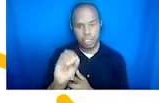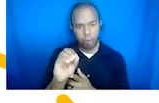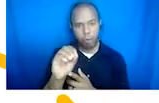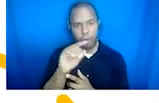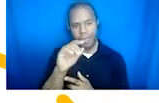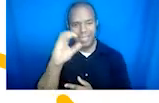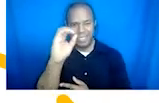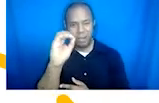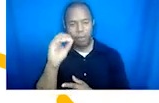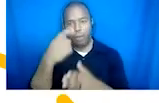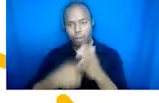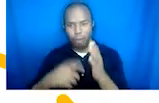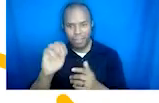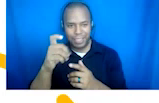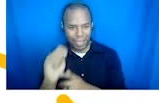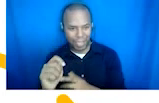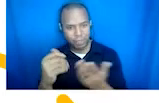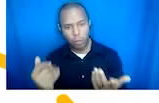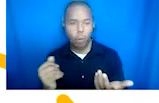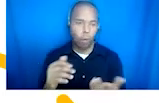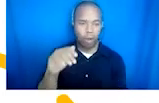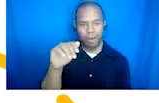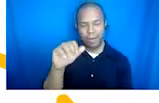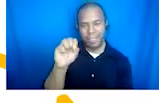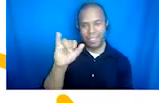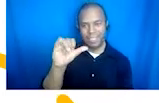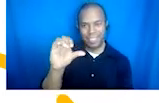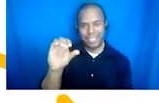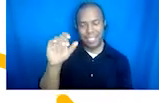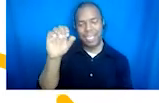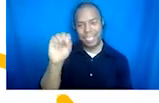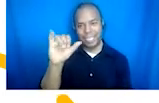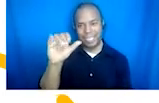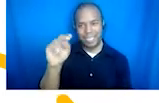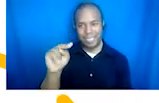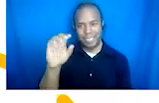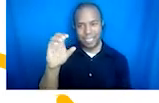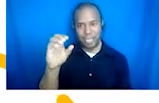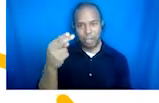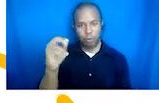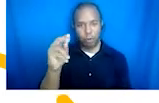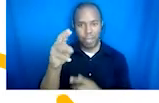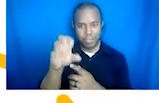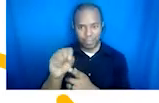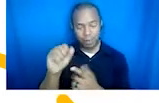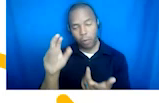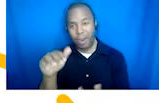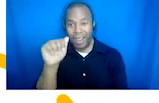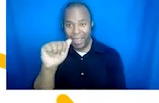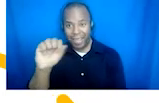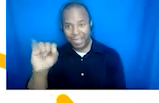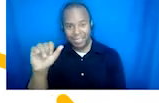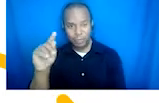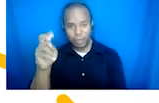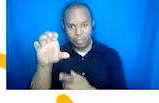or synchronous. And look at it from that student's perspective, because they're going to choose